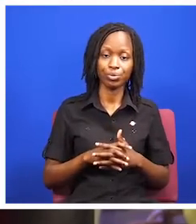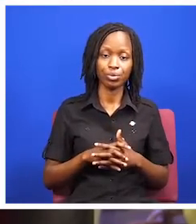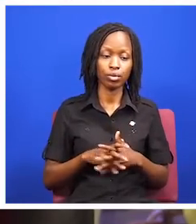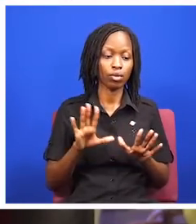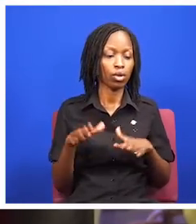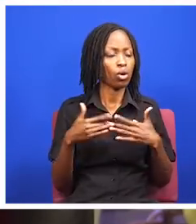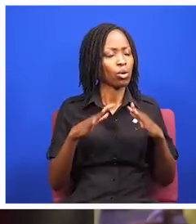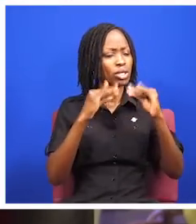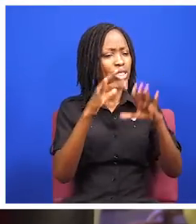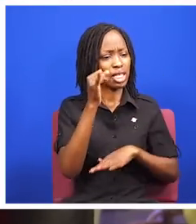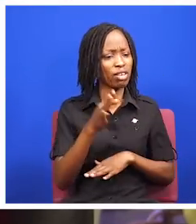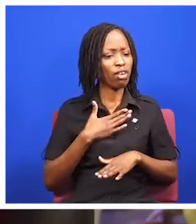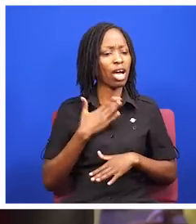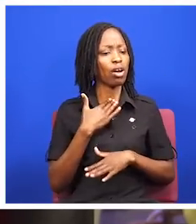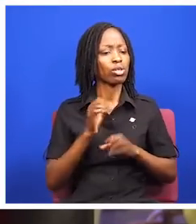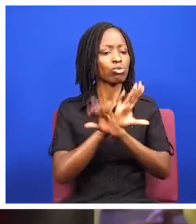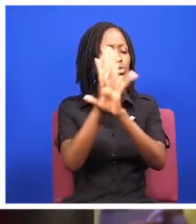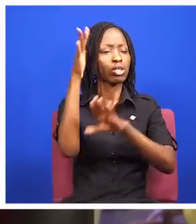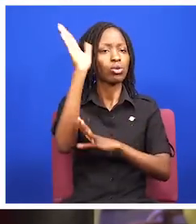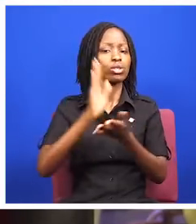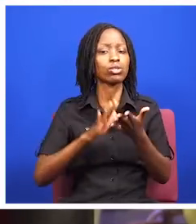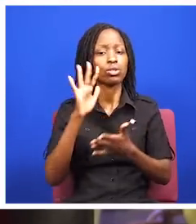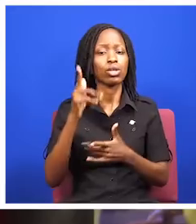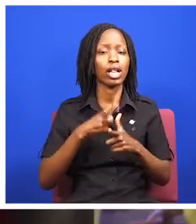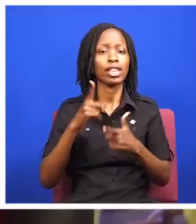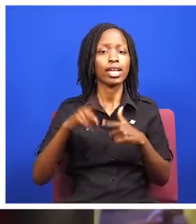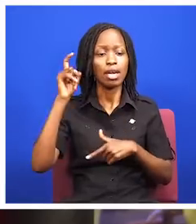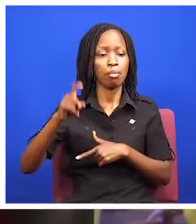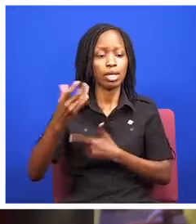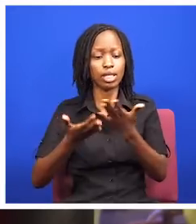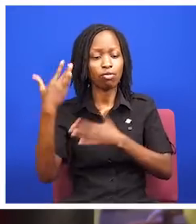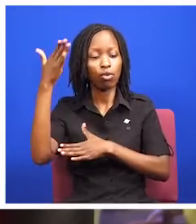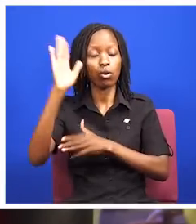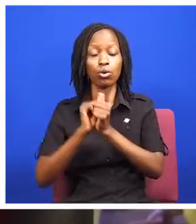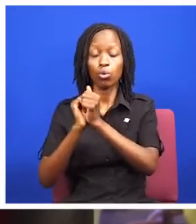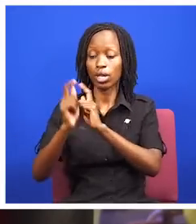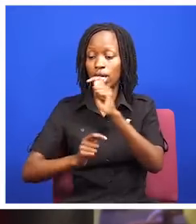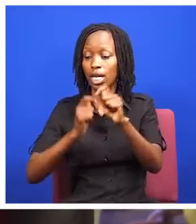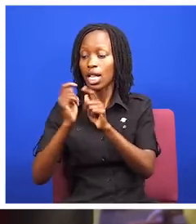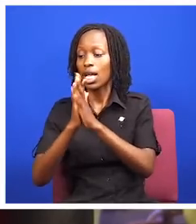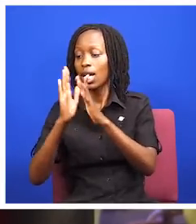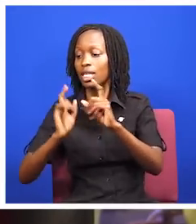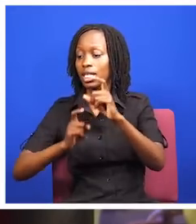Wow, Teacher Rodericks, that means that if I want to radiate God's glory, I must serve Him with the talents and gifts He has given